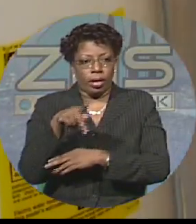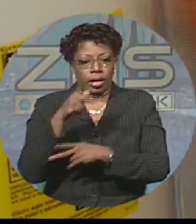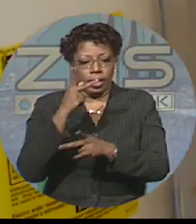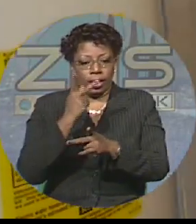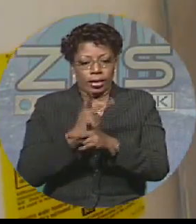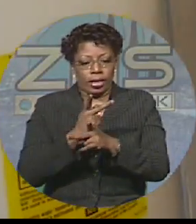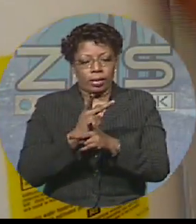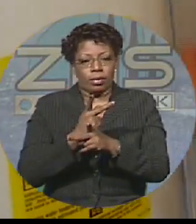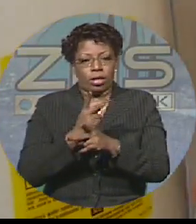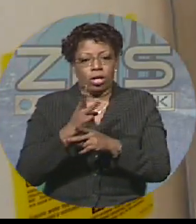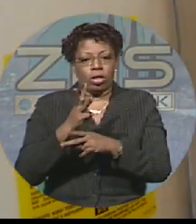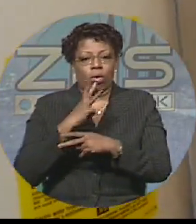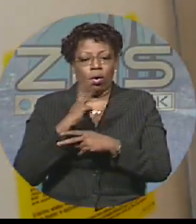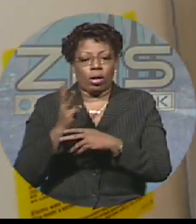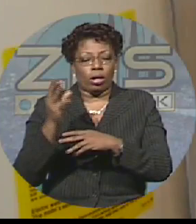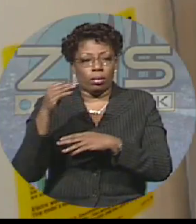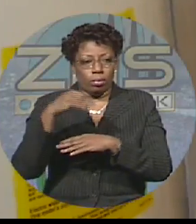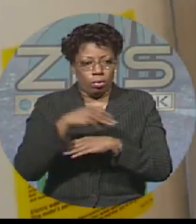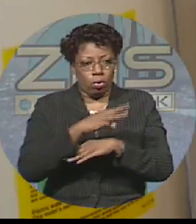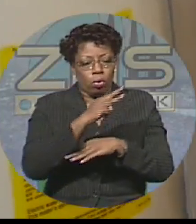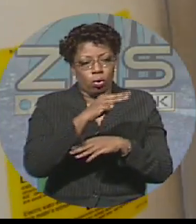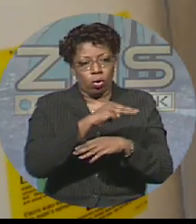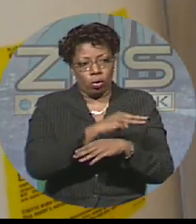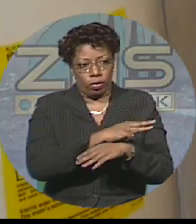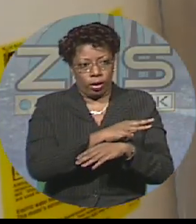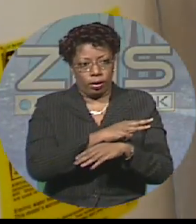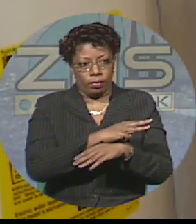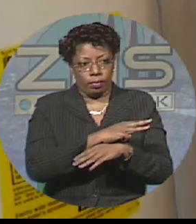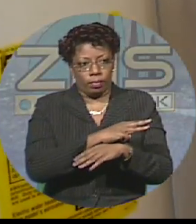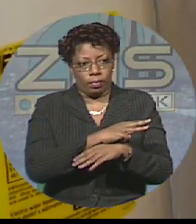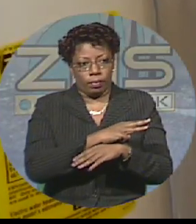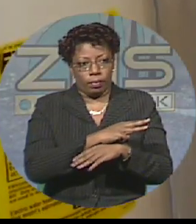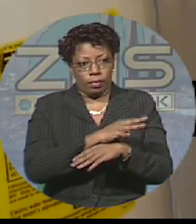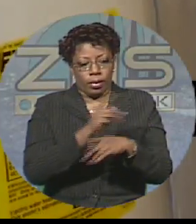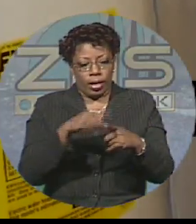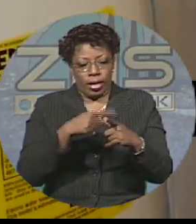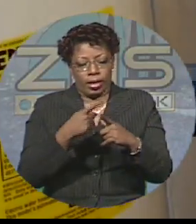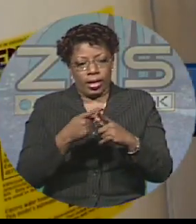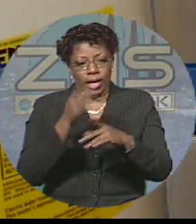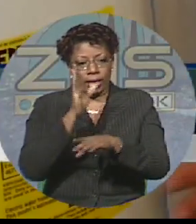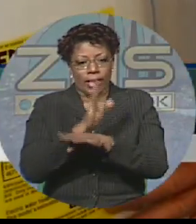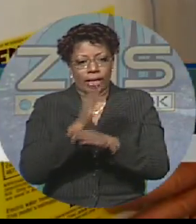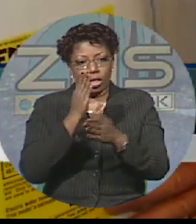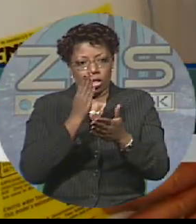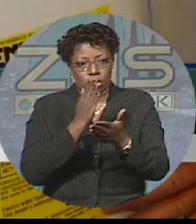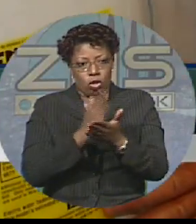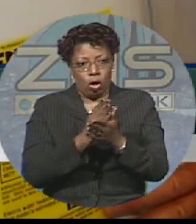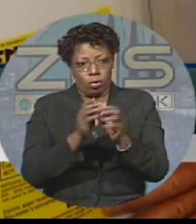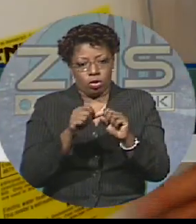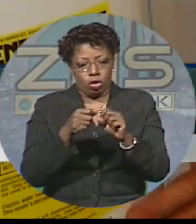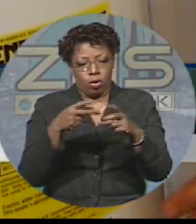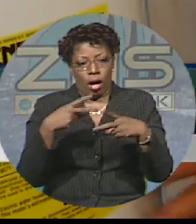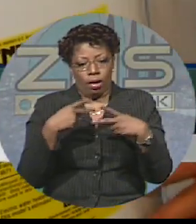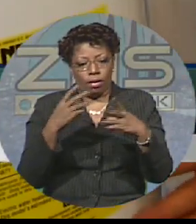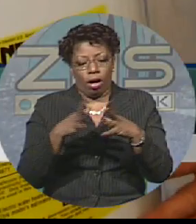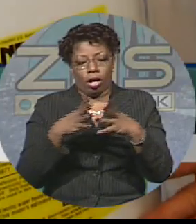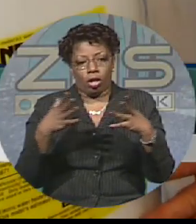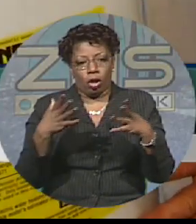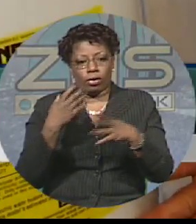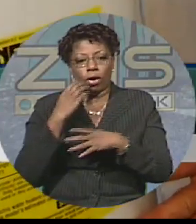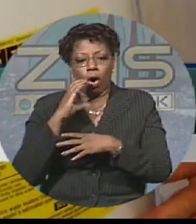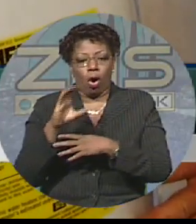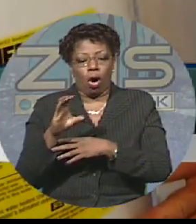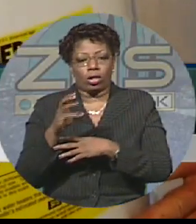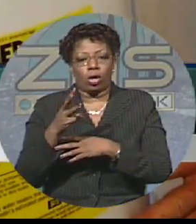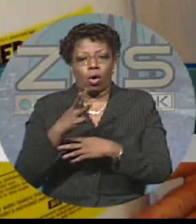keeps it circulating from the solar area. And it stops obviously at night, and so you have a lot of hot water in